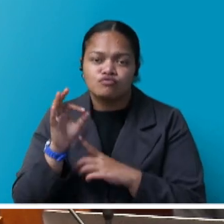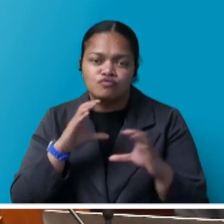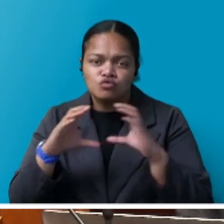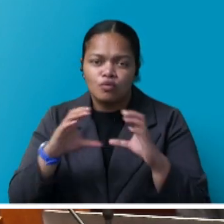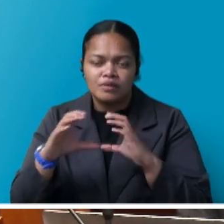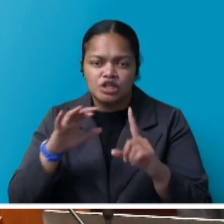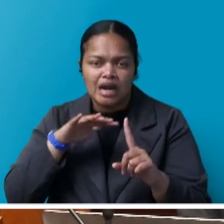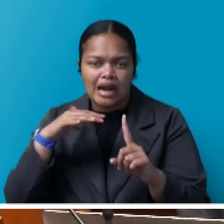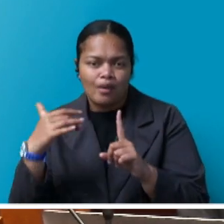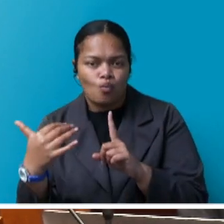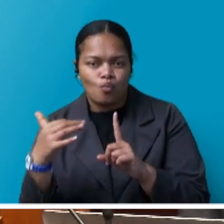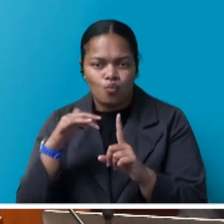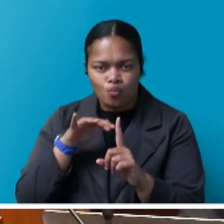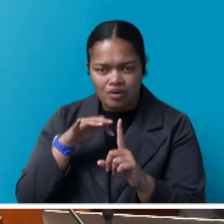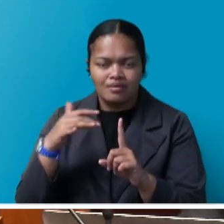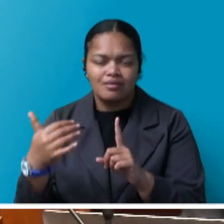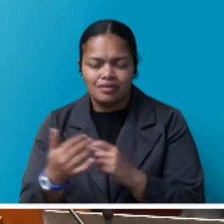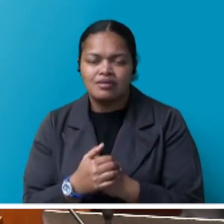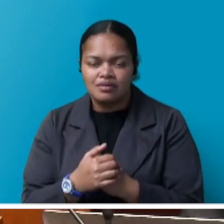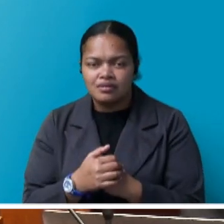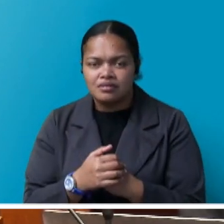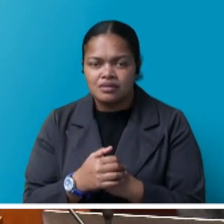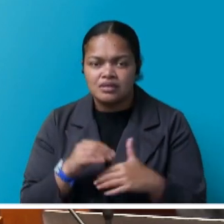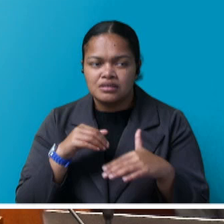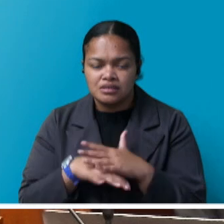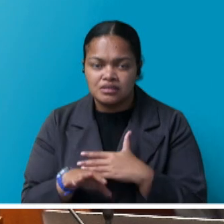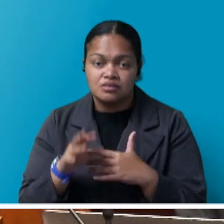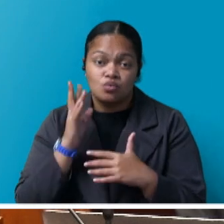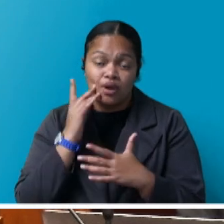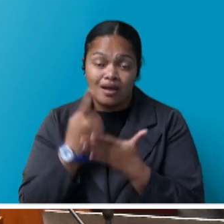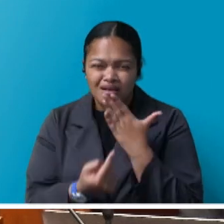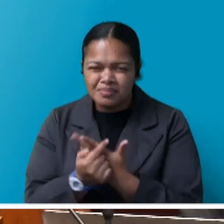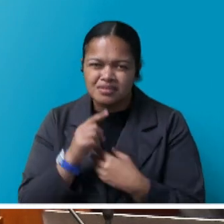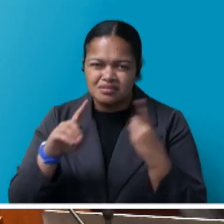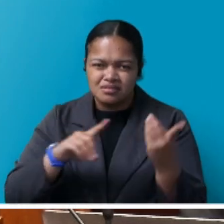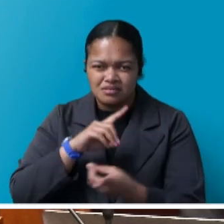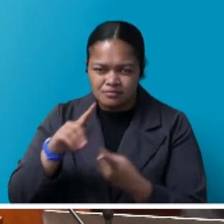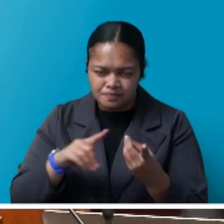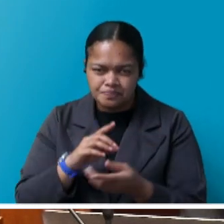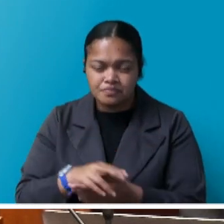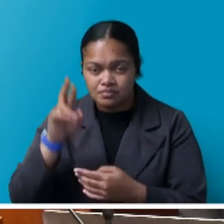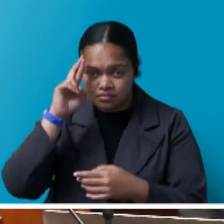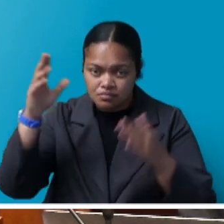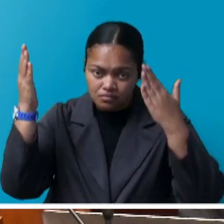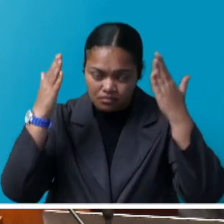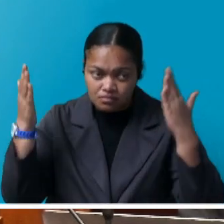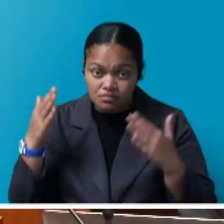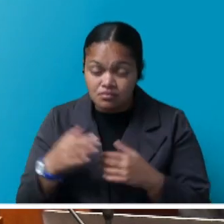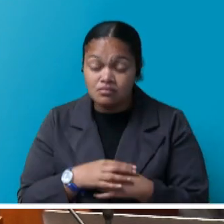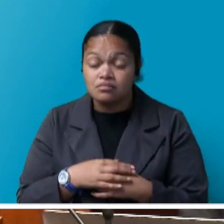network in the rural remote areas, particularly during disaster operations. Mr. Speaker, sir, as His Excellency